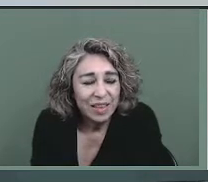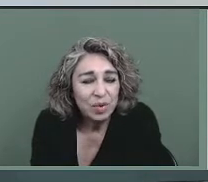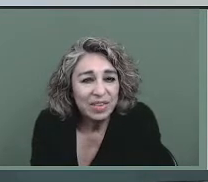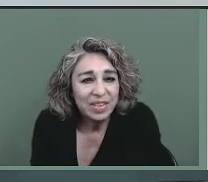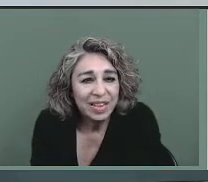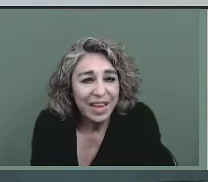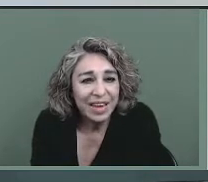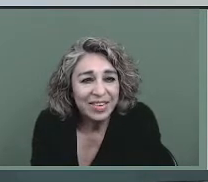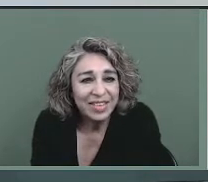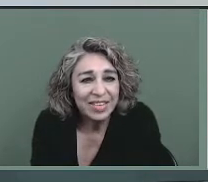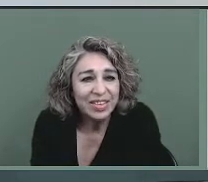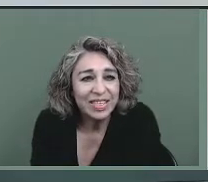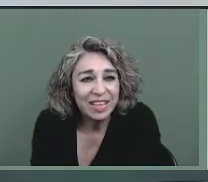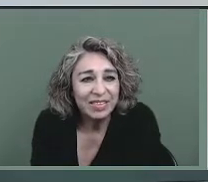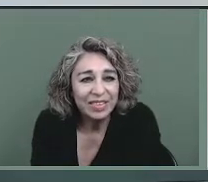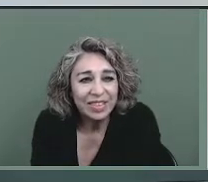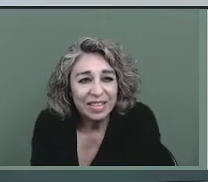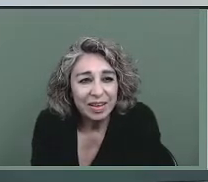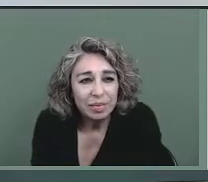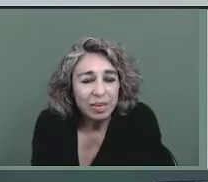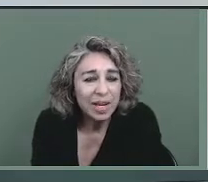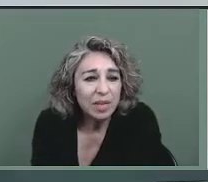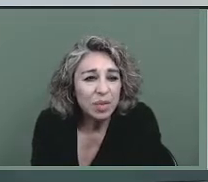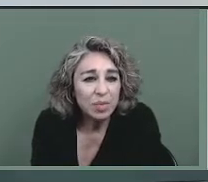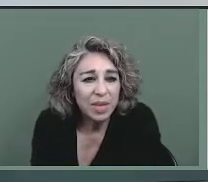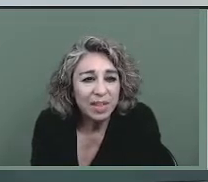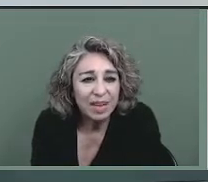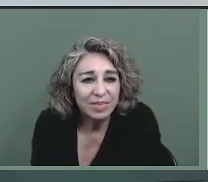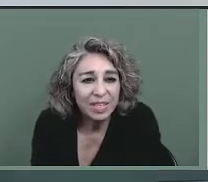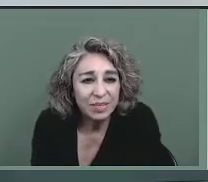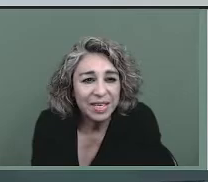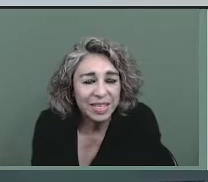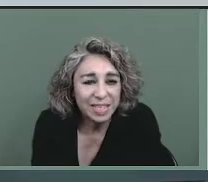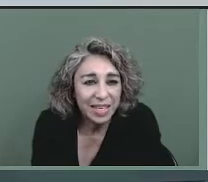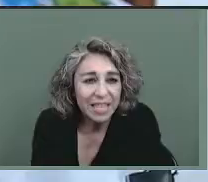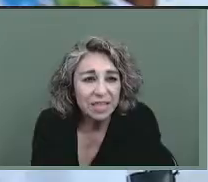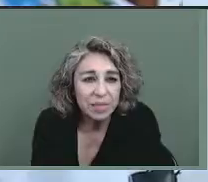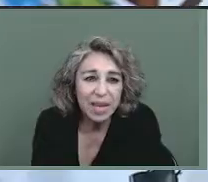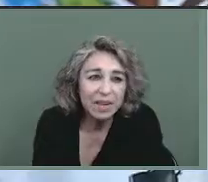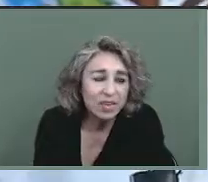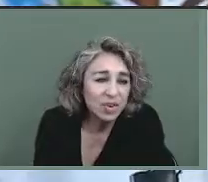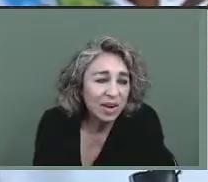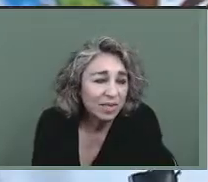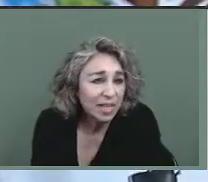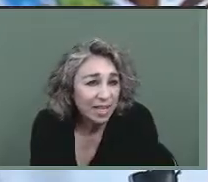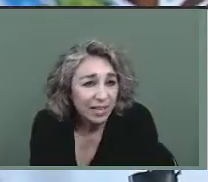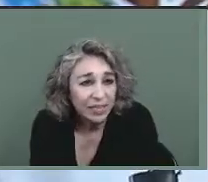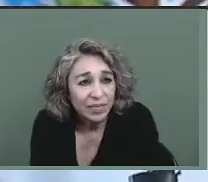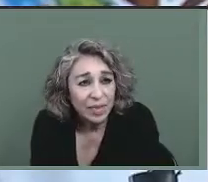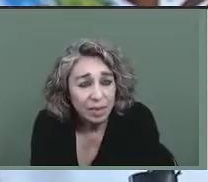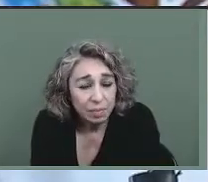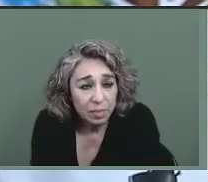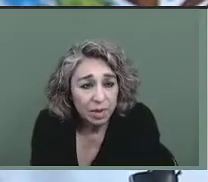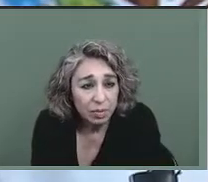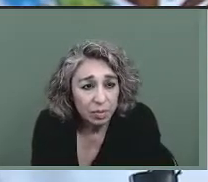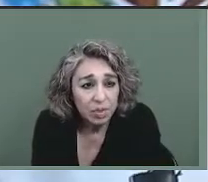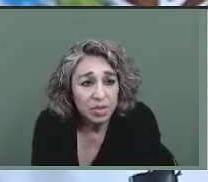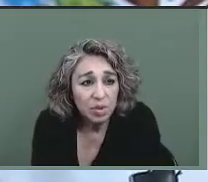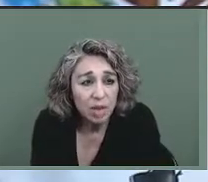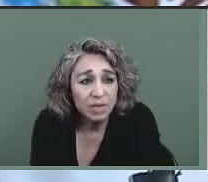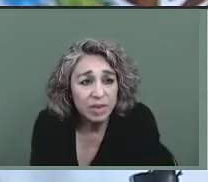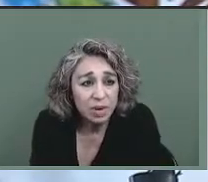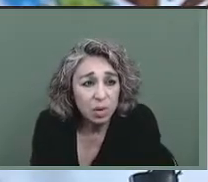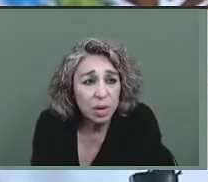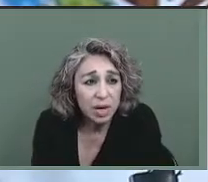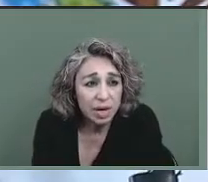And we'll give you the address to his office. But he won't be in the office much because he has to be out traveling. But so